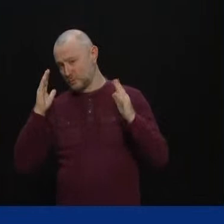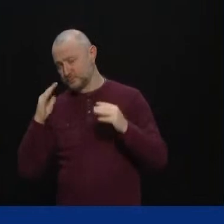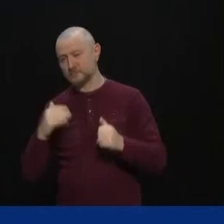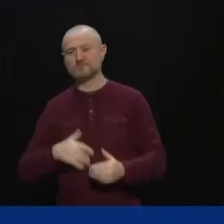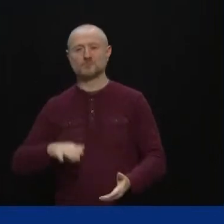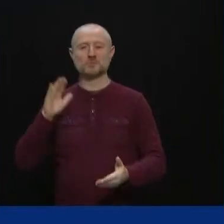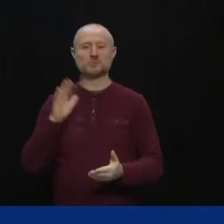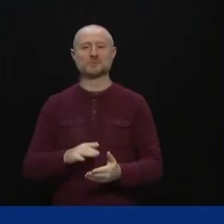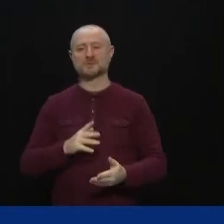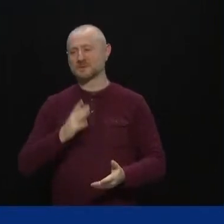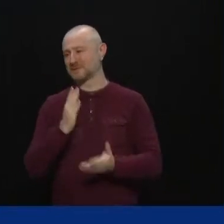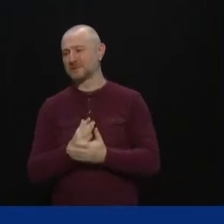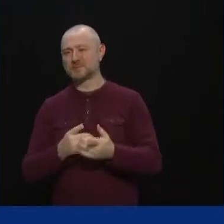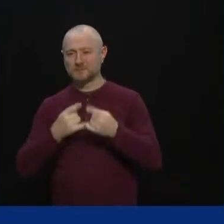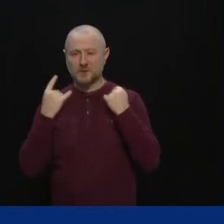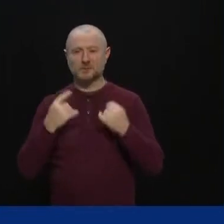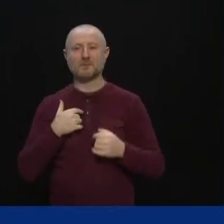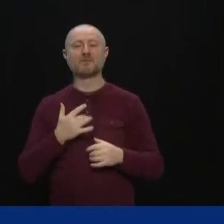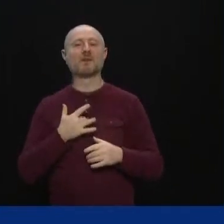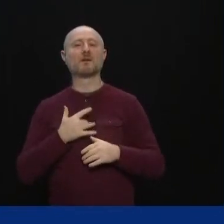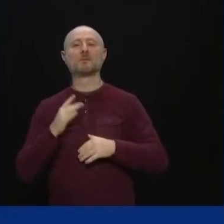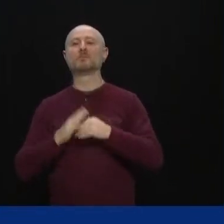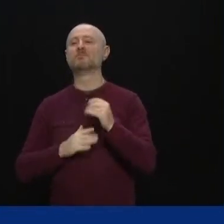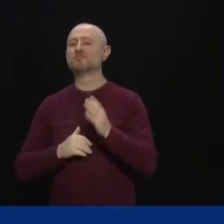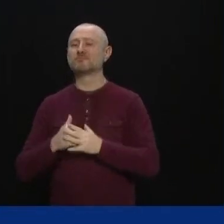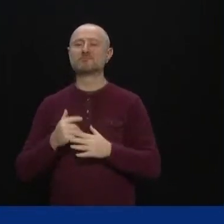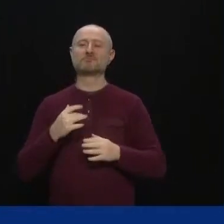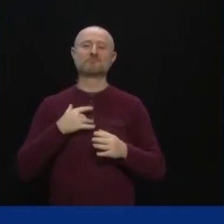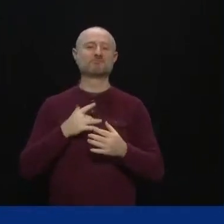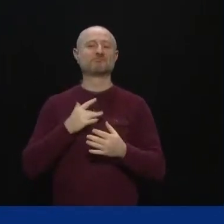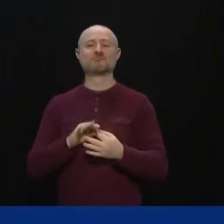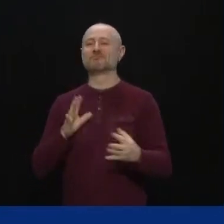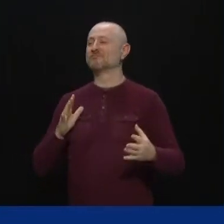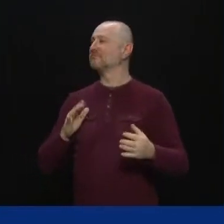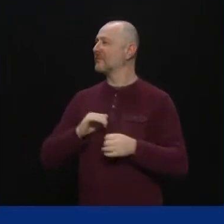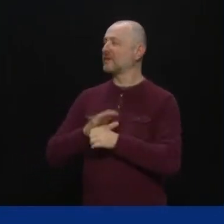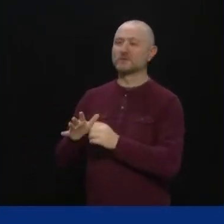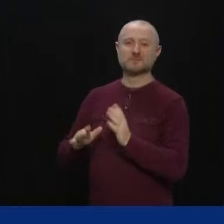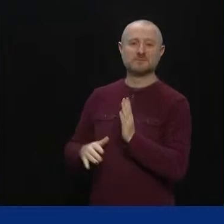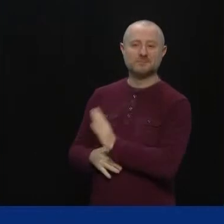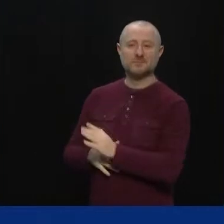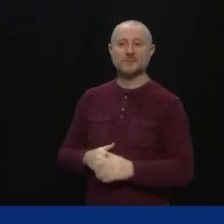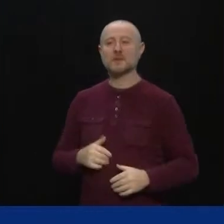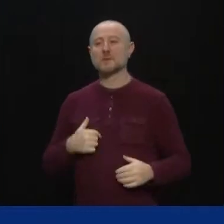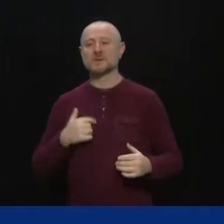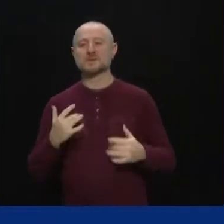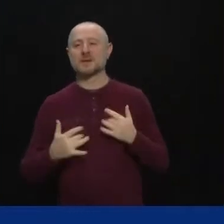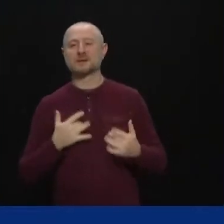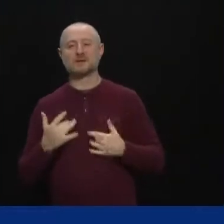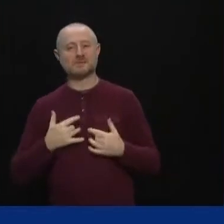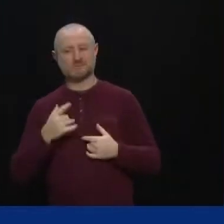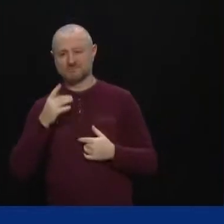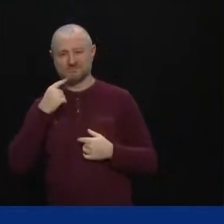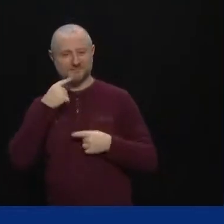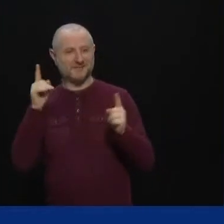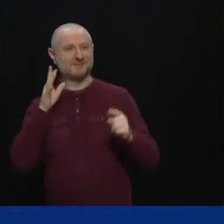feel liberated from this pandemic. And we'll be delighted to make that announcement at the right time.